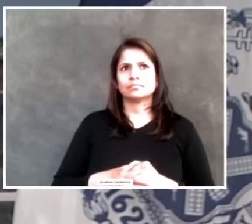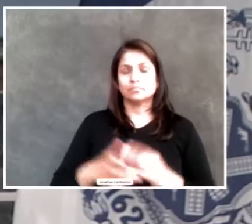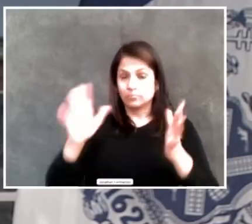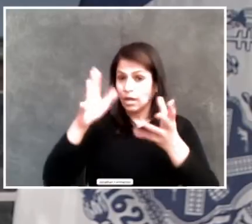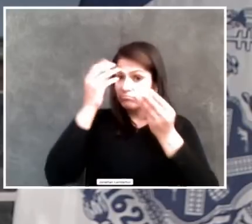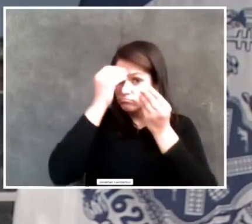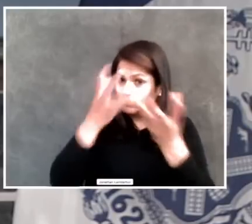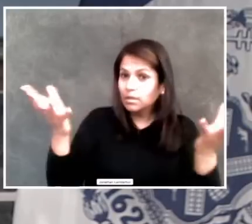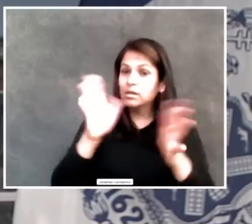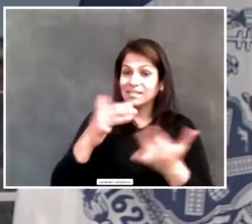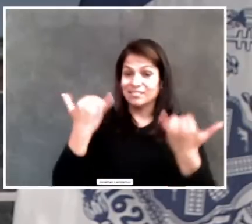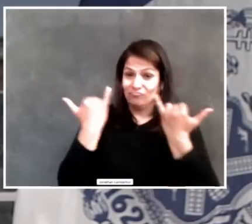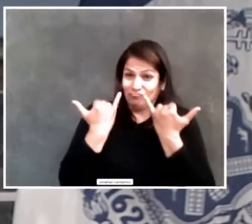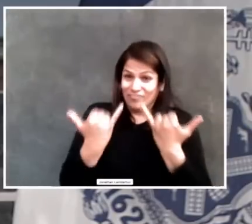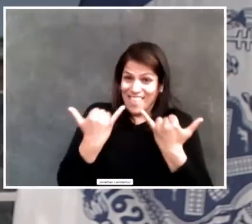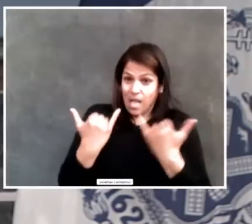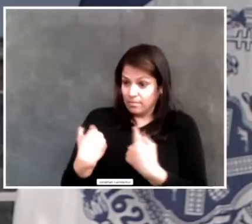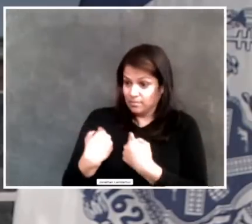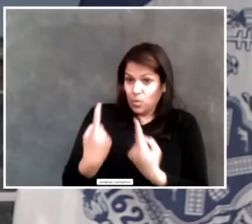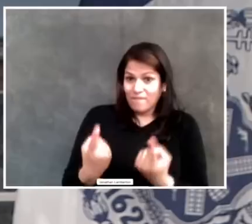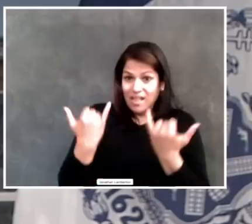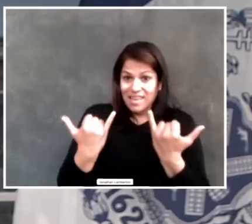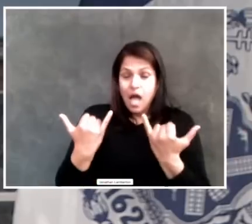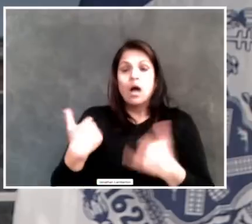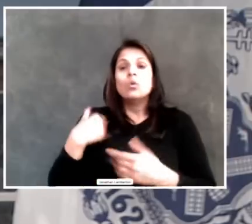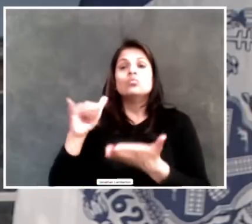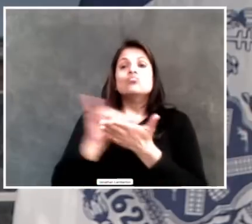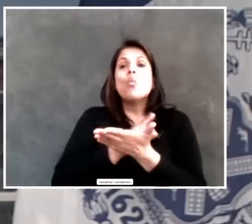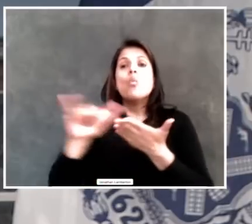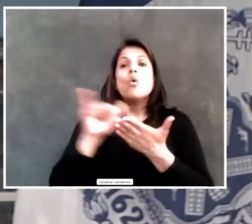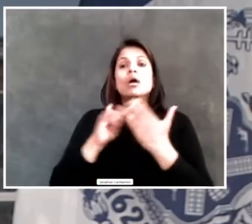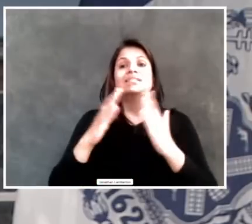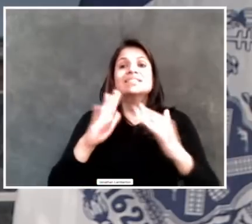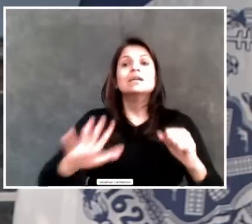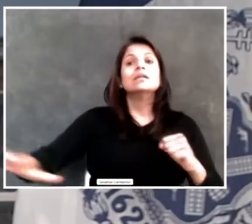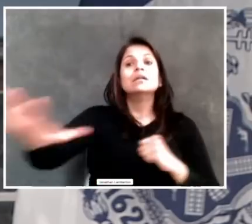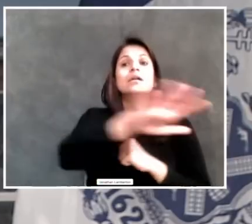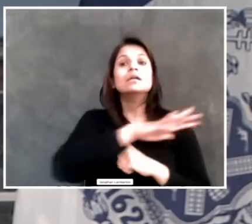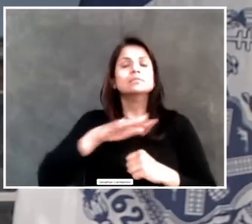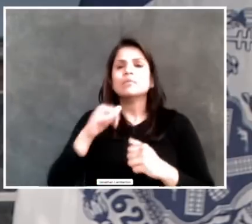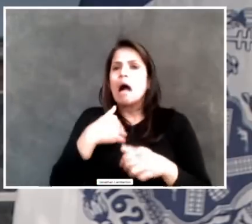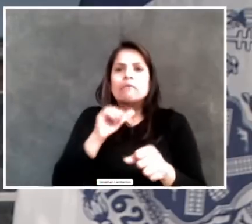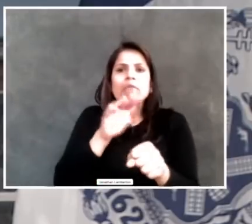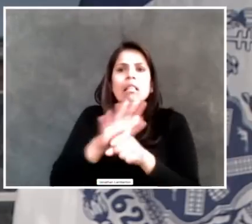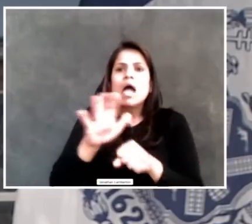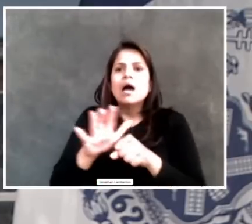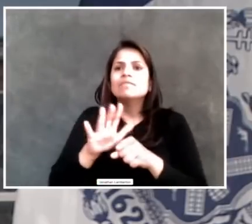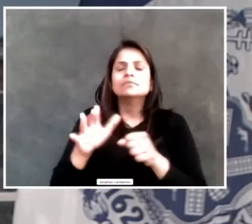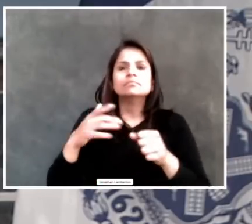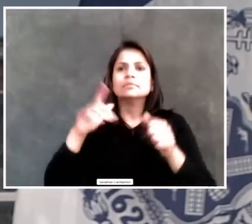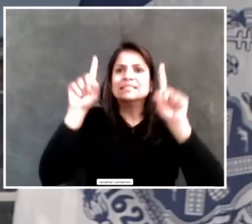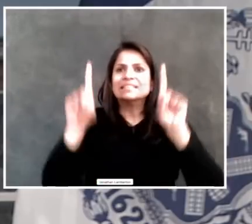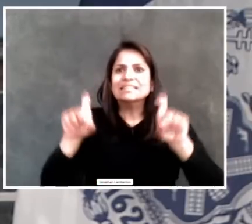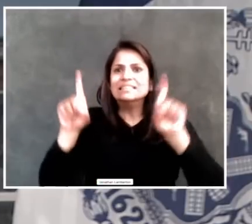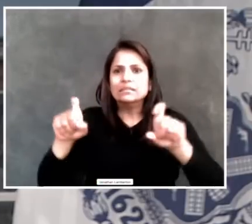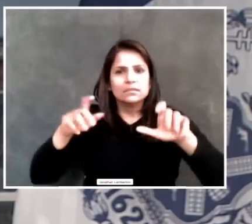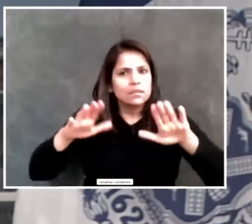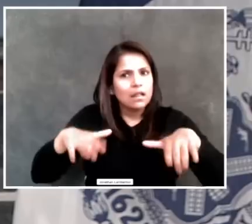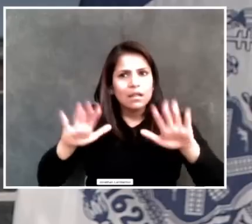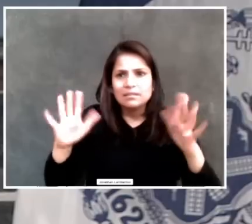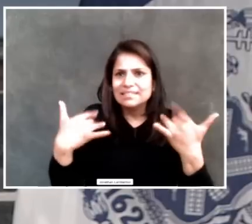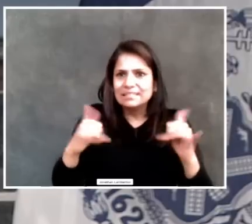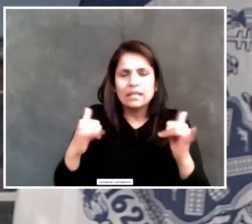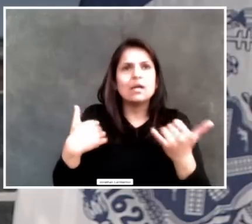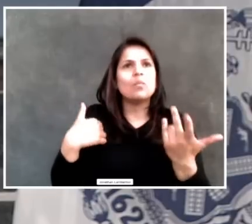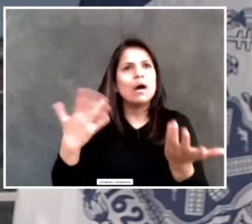workers, protect first responders. We got to keep building that out, and we're continuing to deepen that. So we're going farther with that than where we